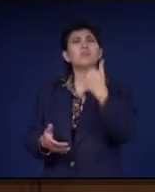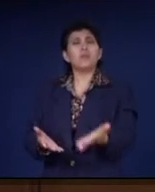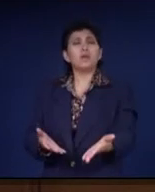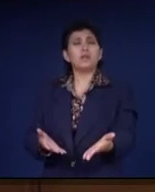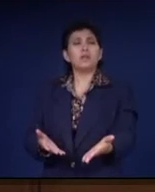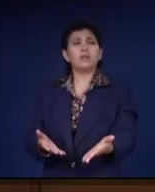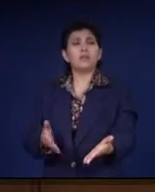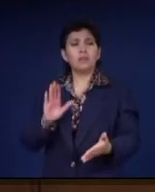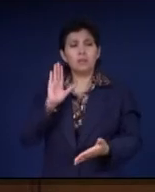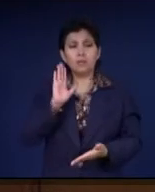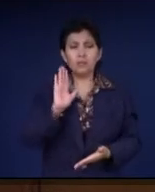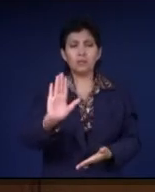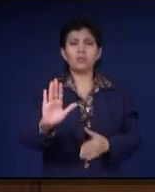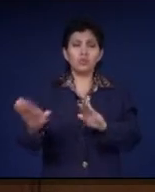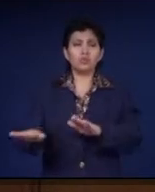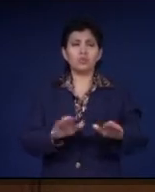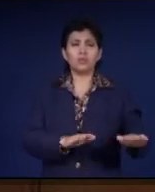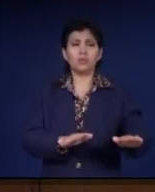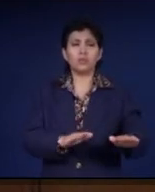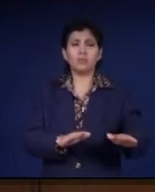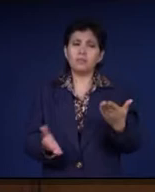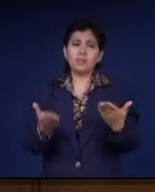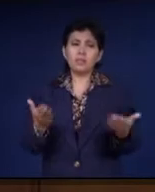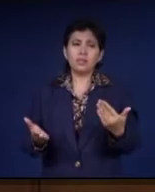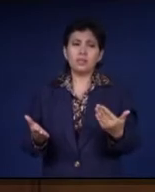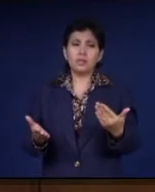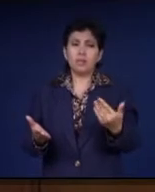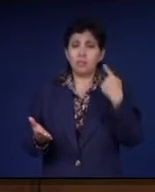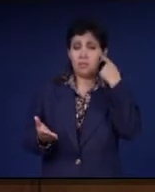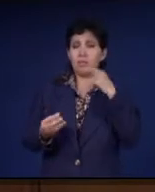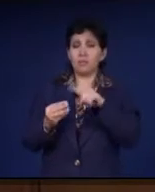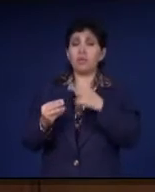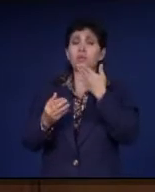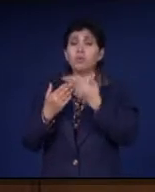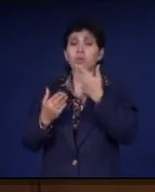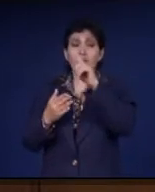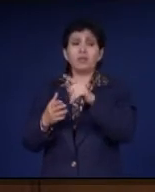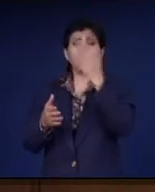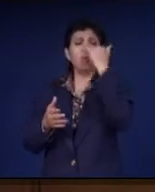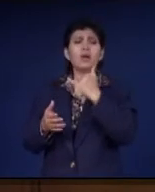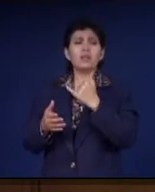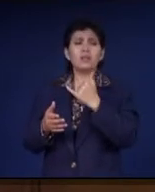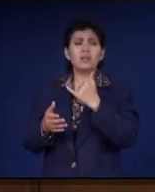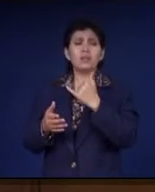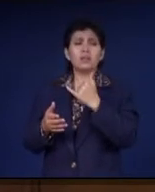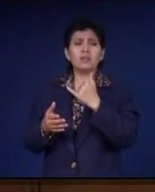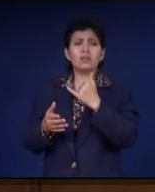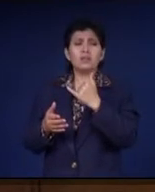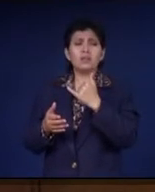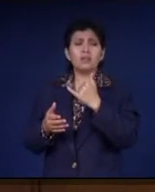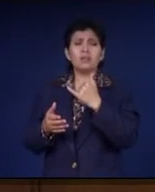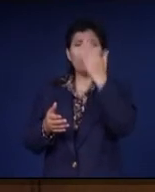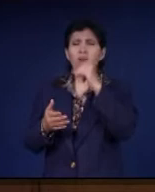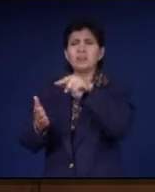Or your children, you might get a very bad result, and you ask, why is it so